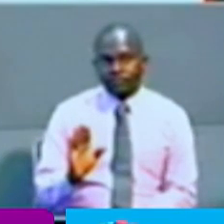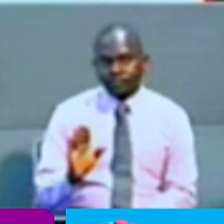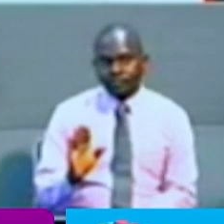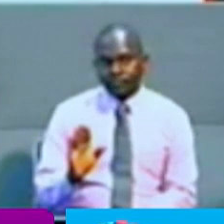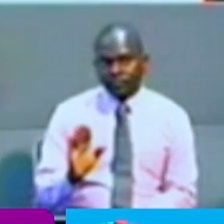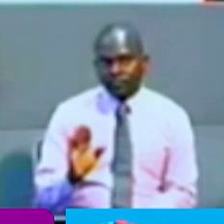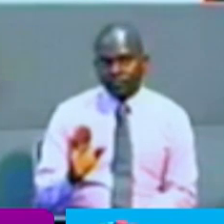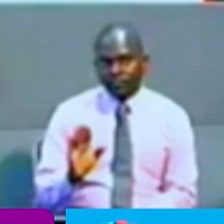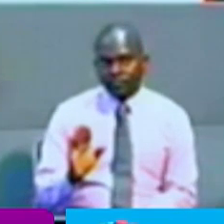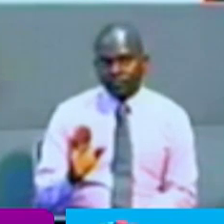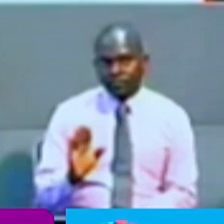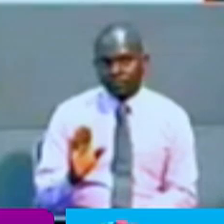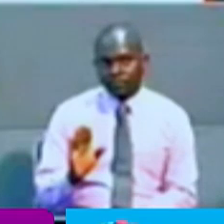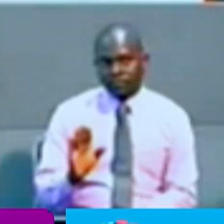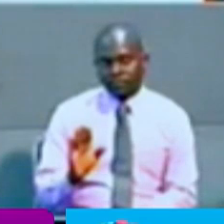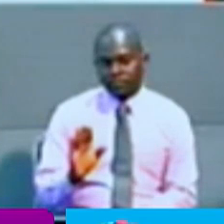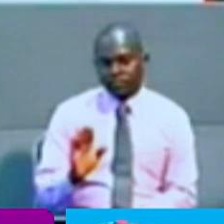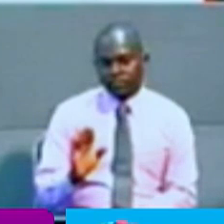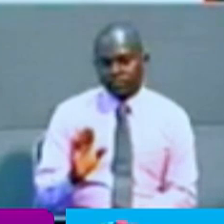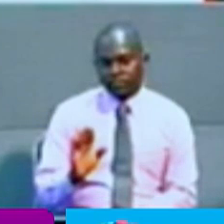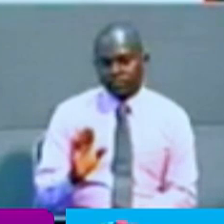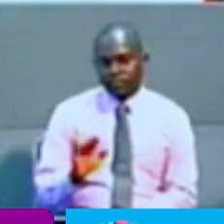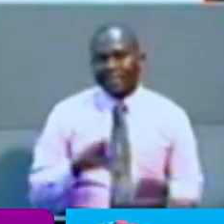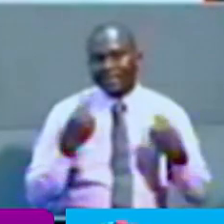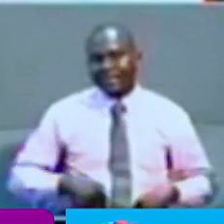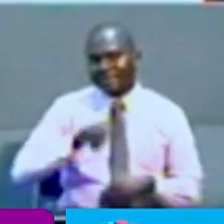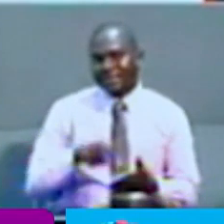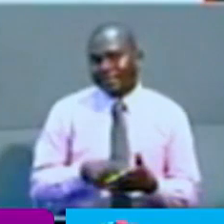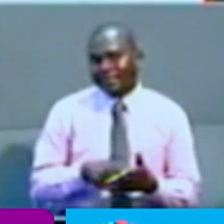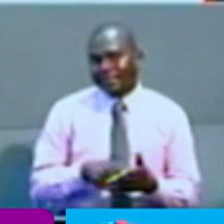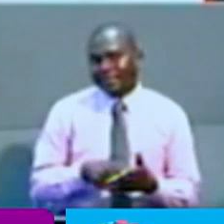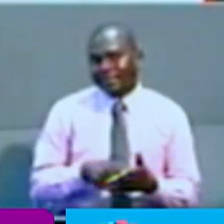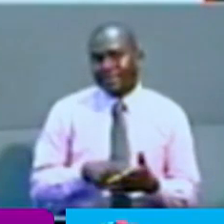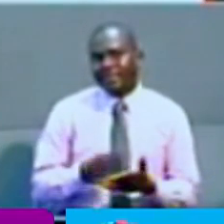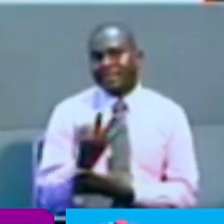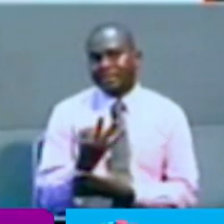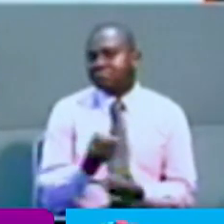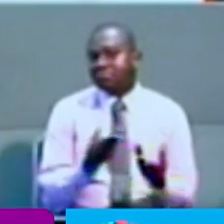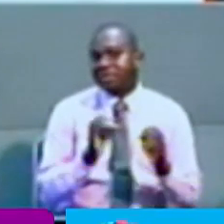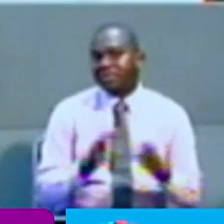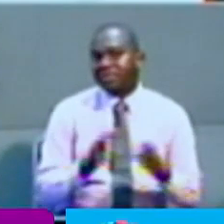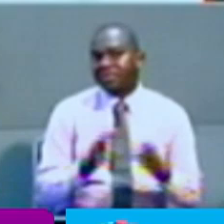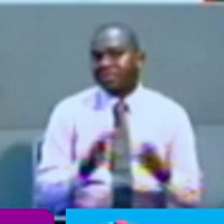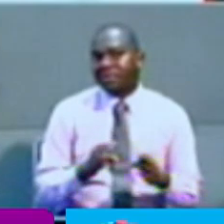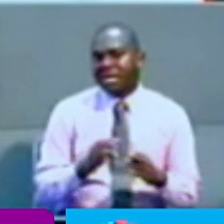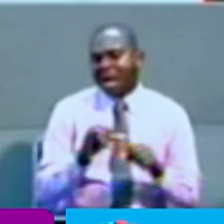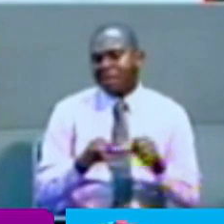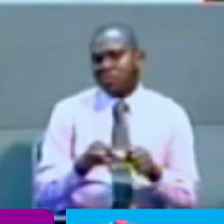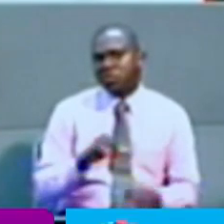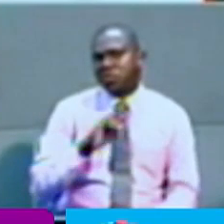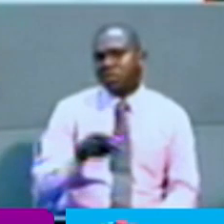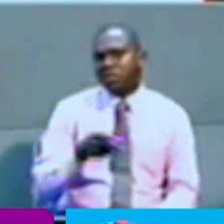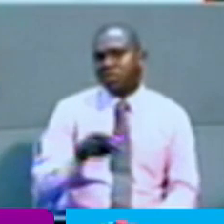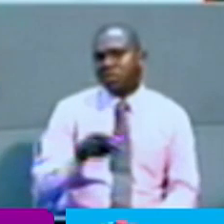You go and see, look at that. These Health Center 3s are not too many. They are like 2,000 in the whole